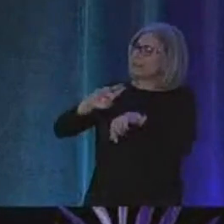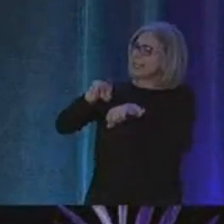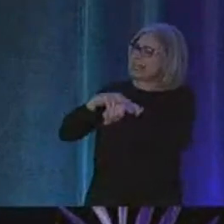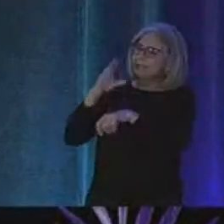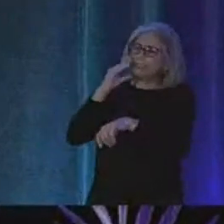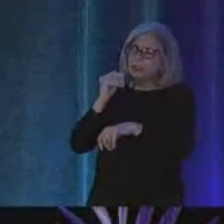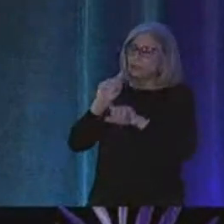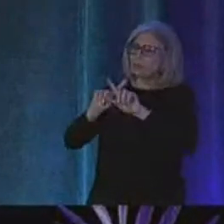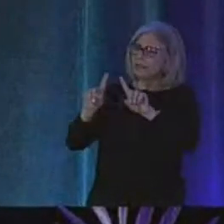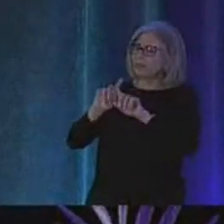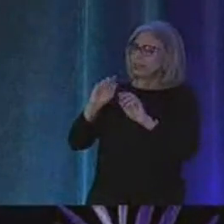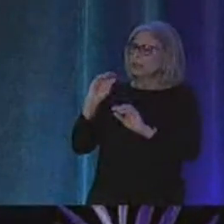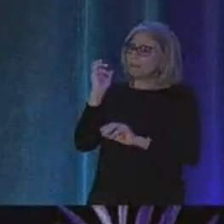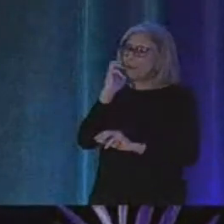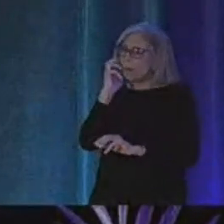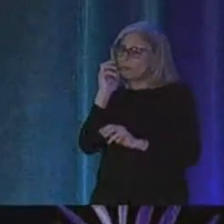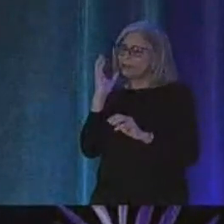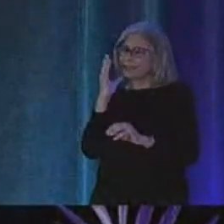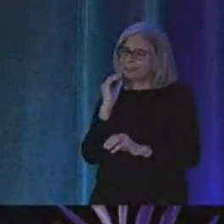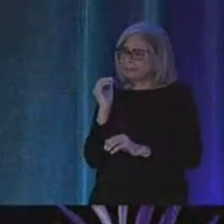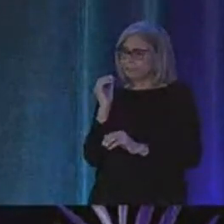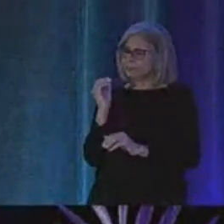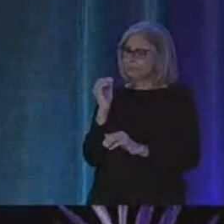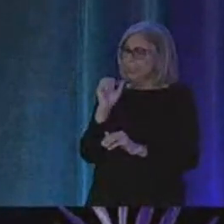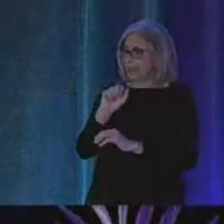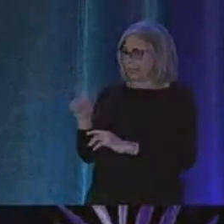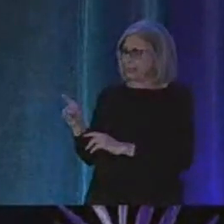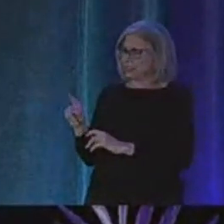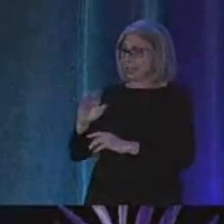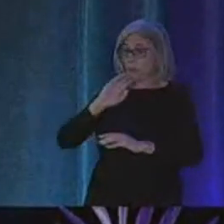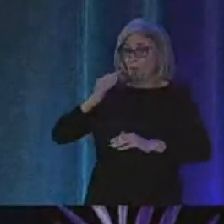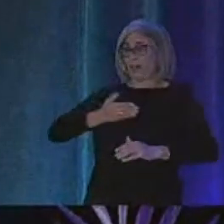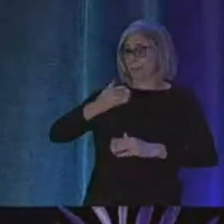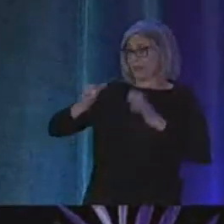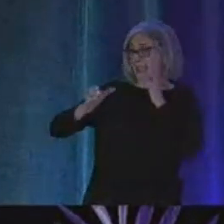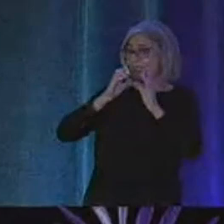mobile applications, and I would highly welcome any conversation about